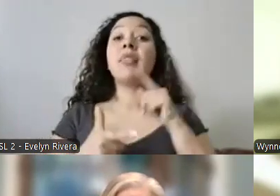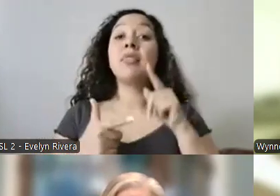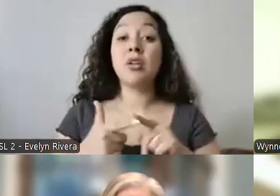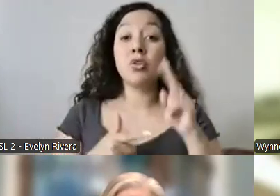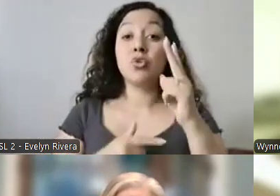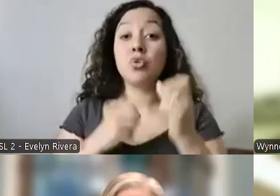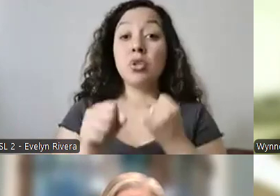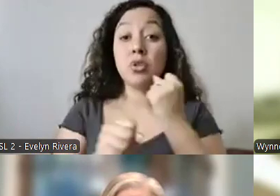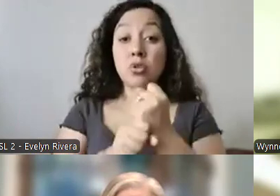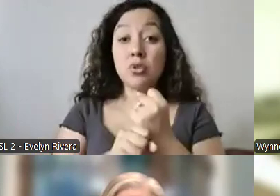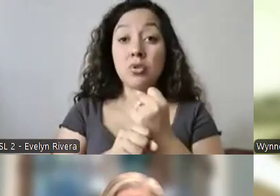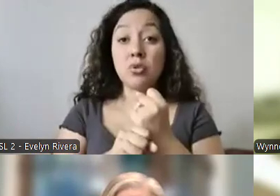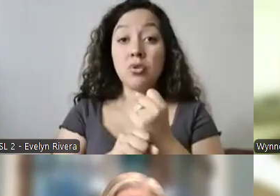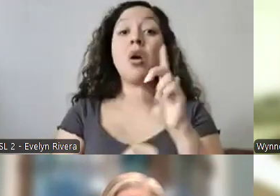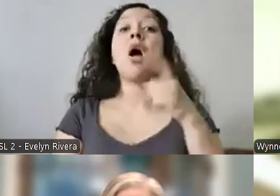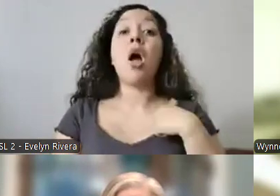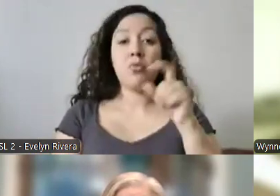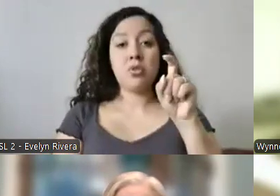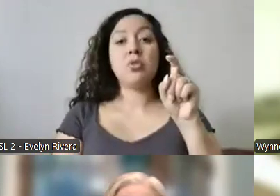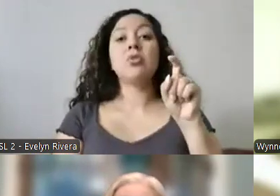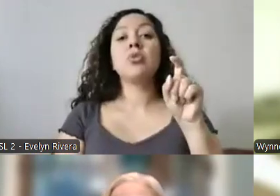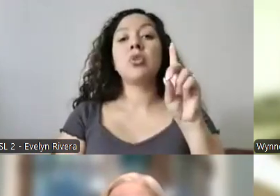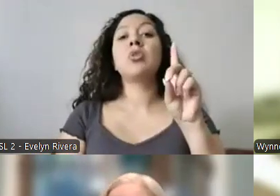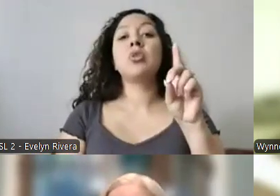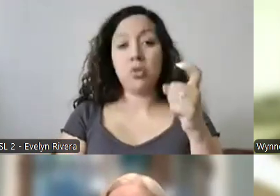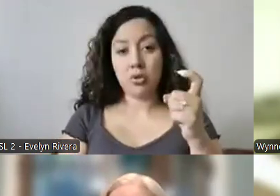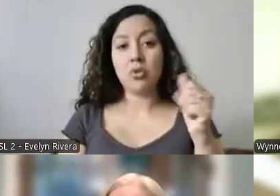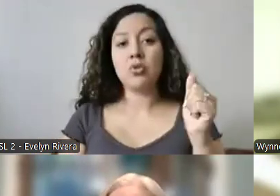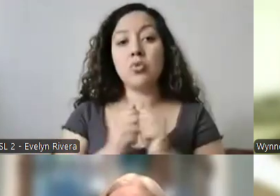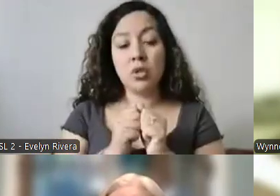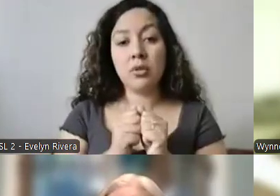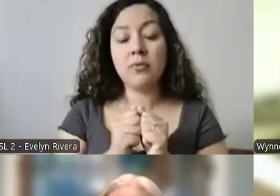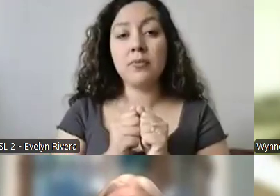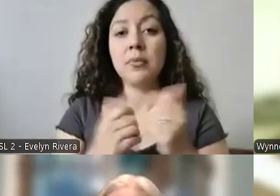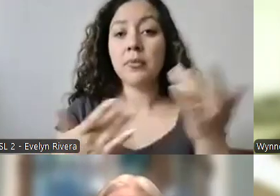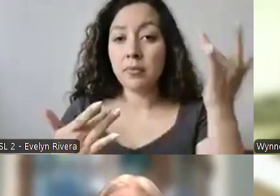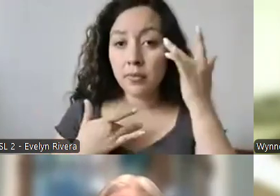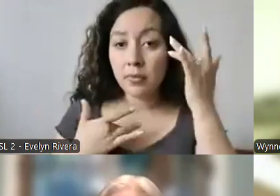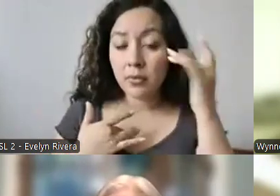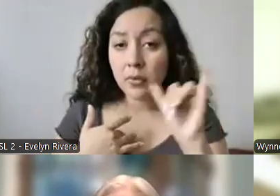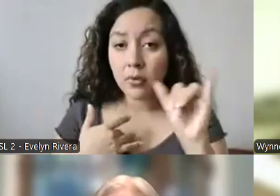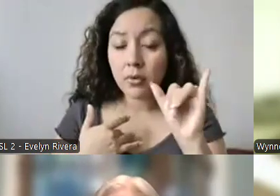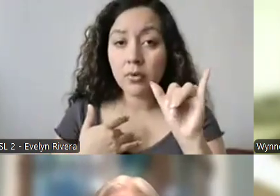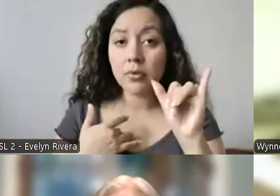was diagnosed with MCI, the mild cognitive impairment. And